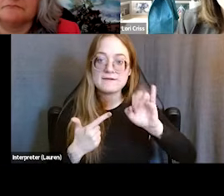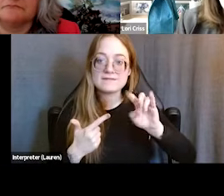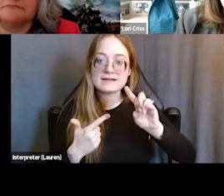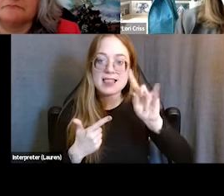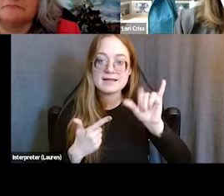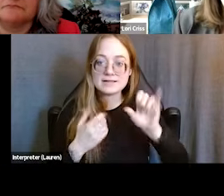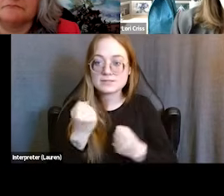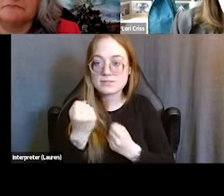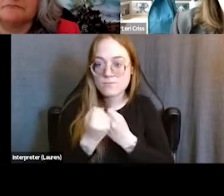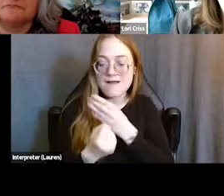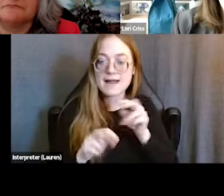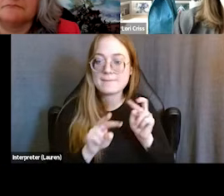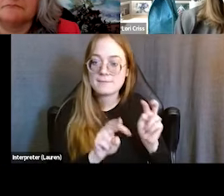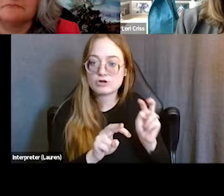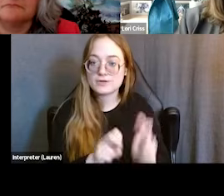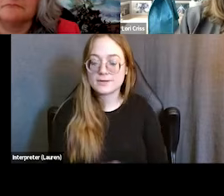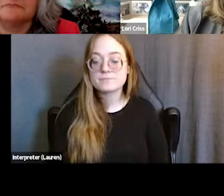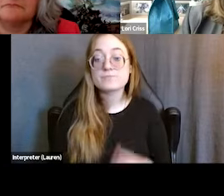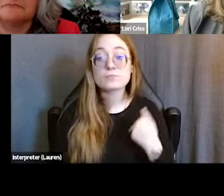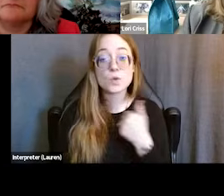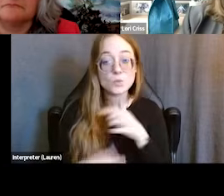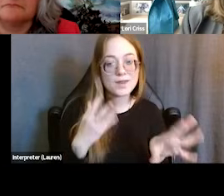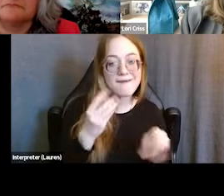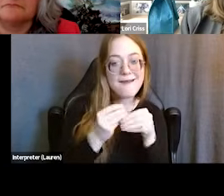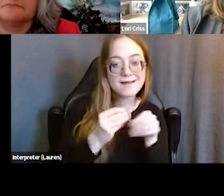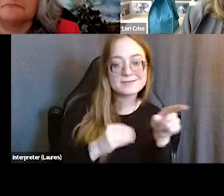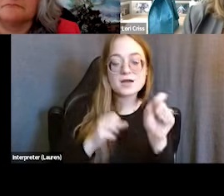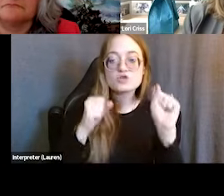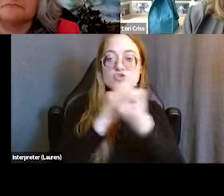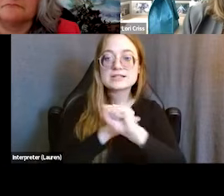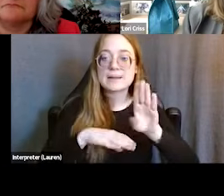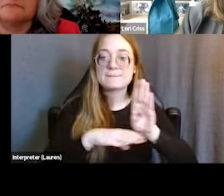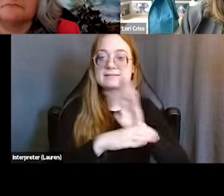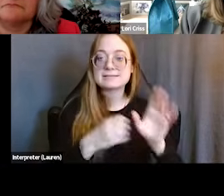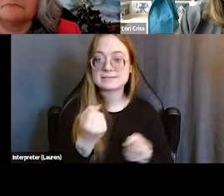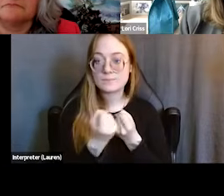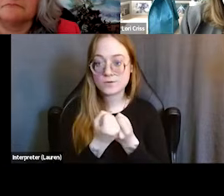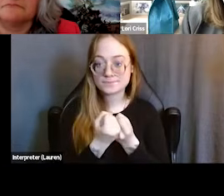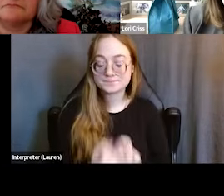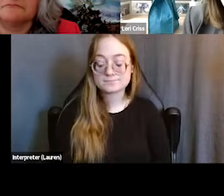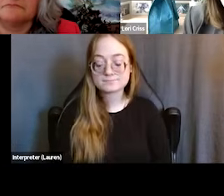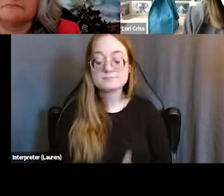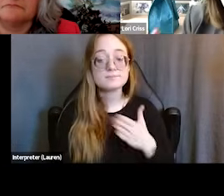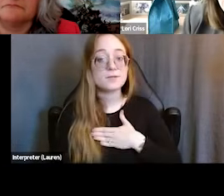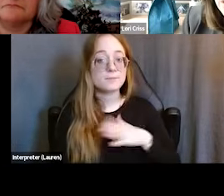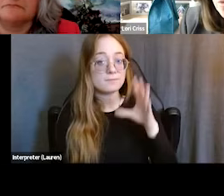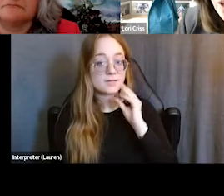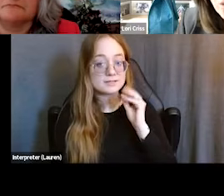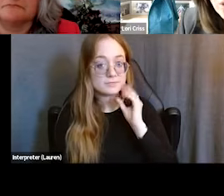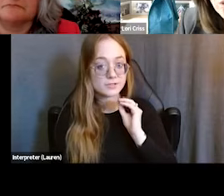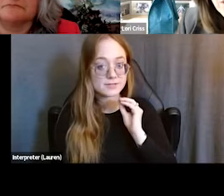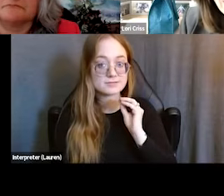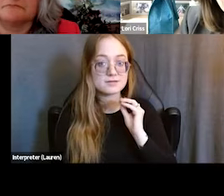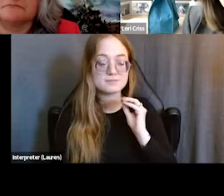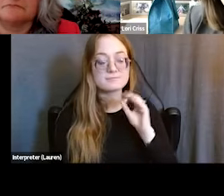monitoring. And we also added to this a strategic business support. So in my experience in the